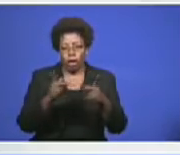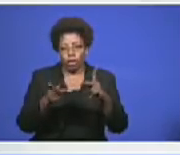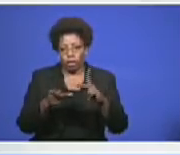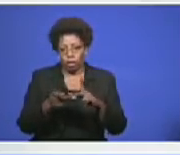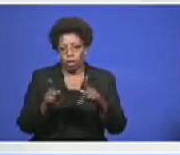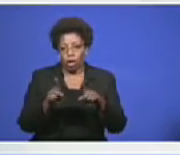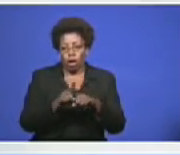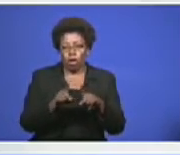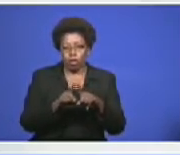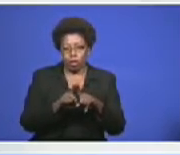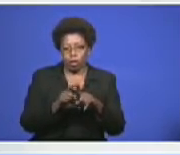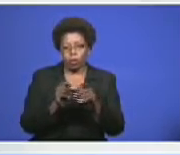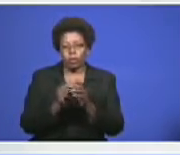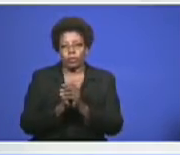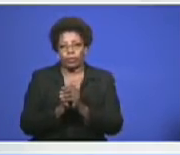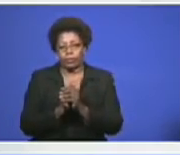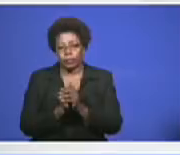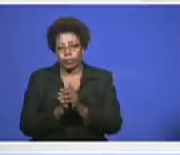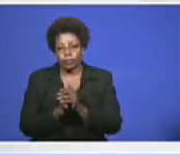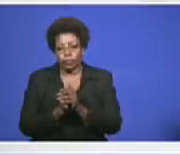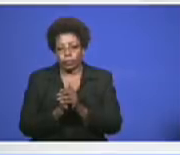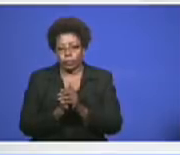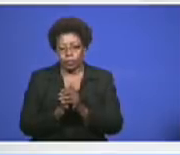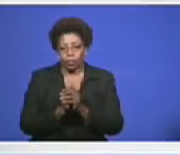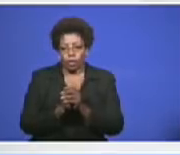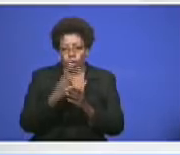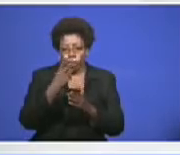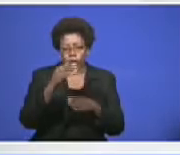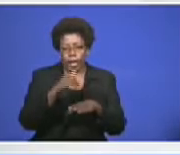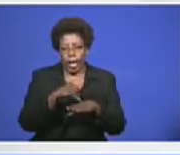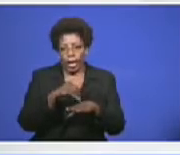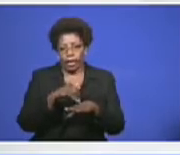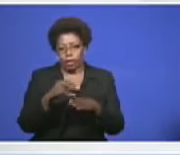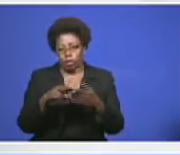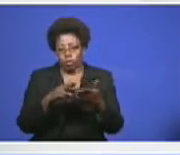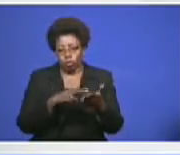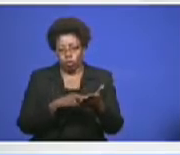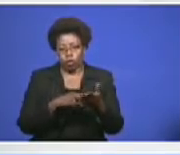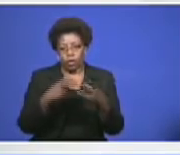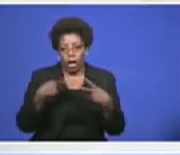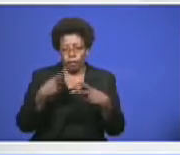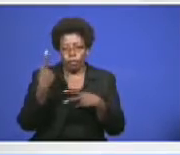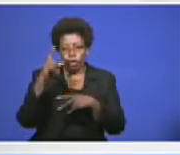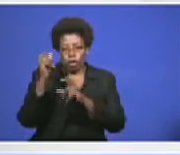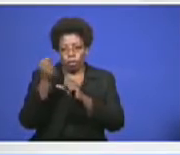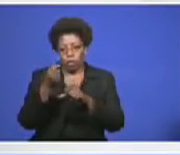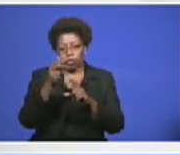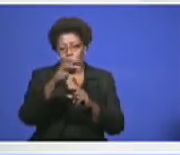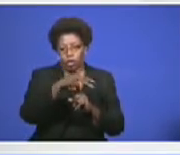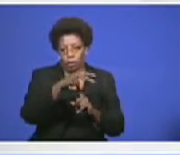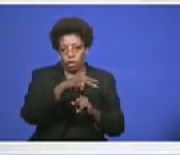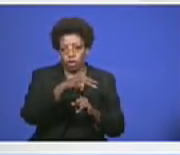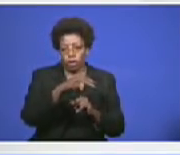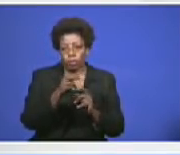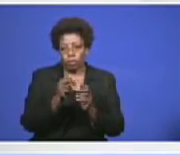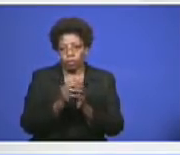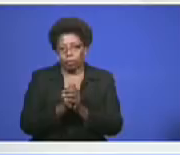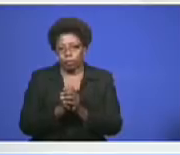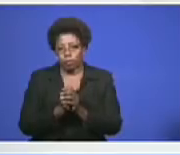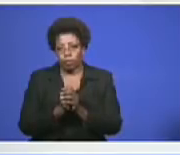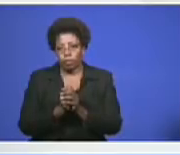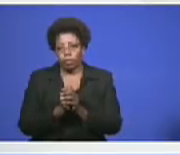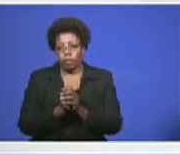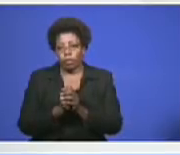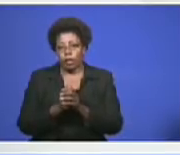as peruse the rules that we set for our baseball championships. And